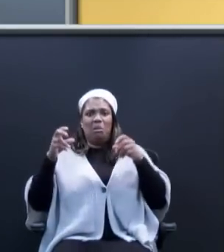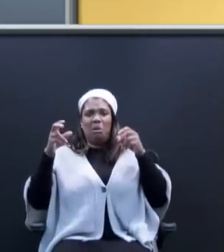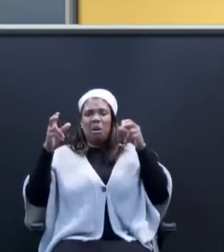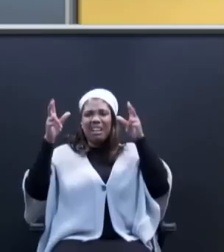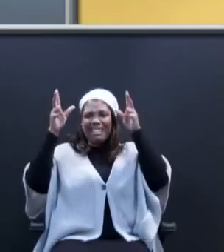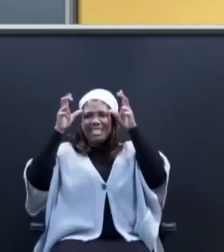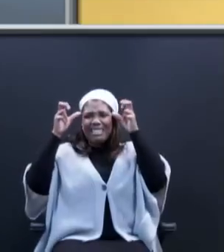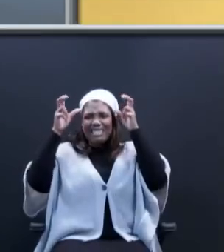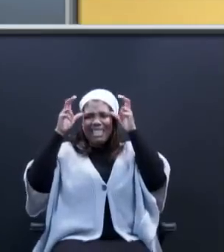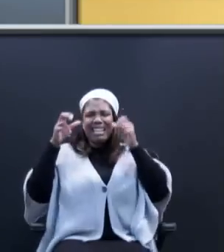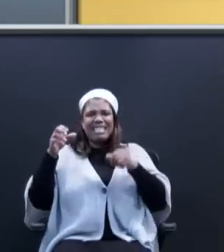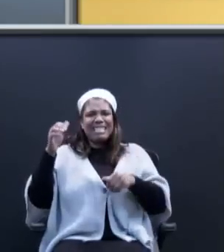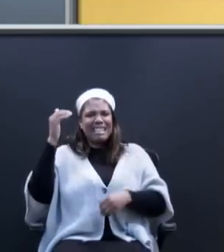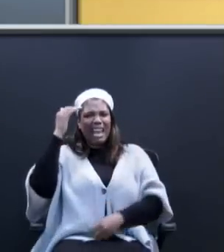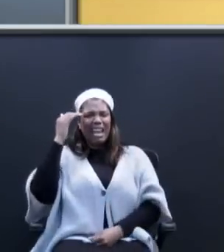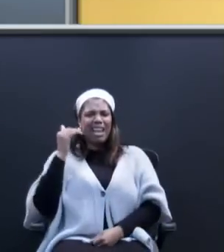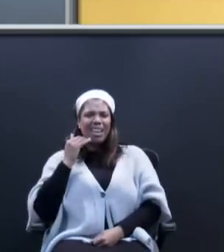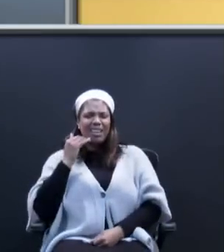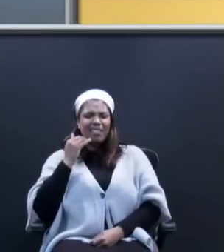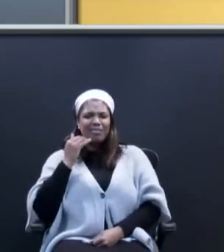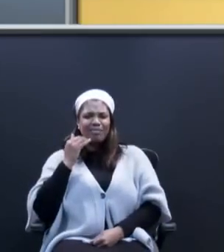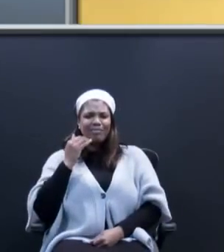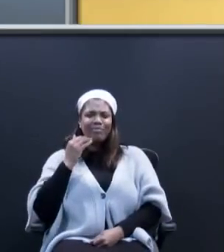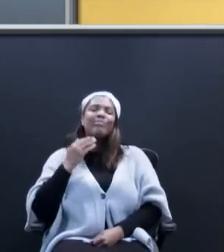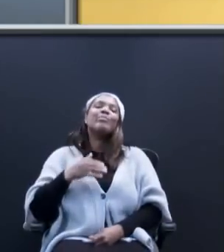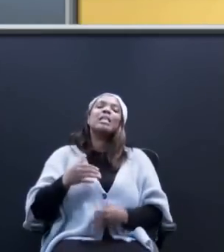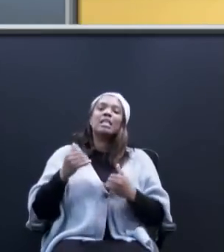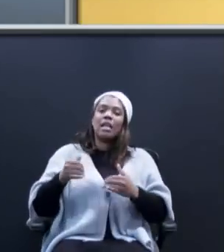Romans chapter 5.